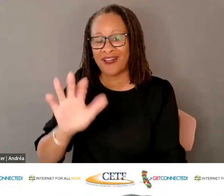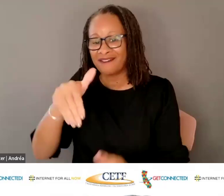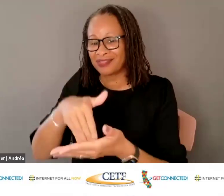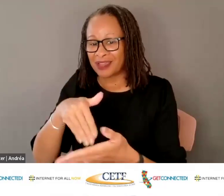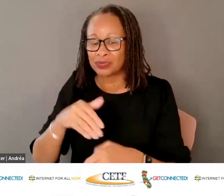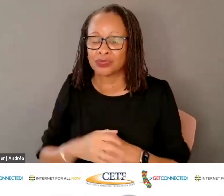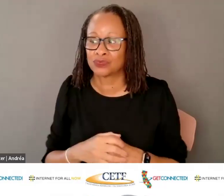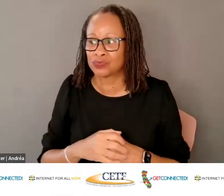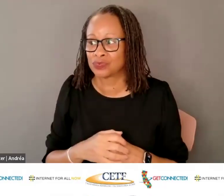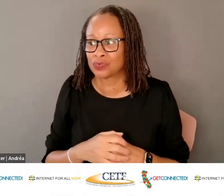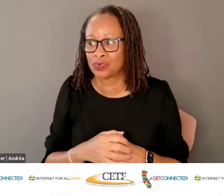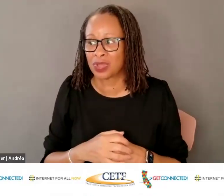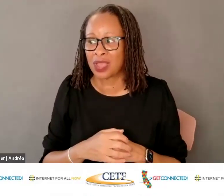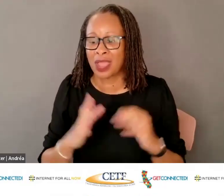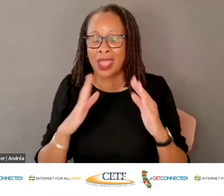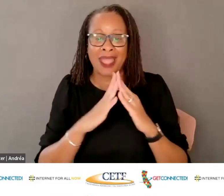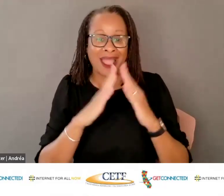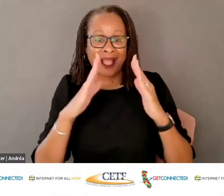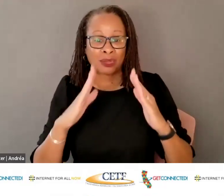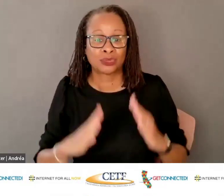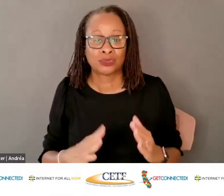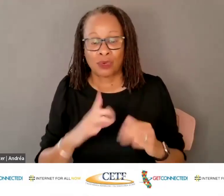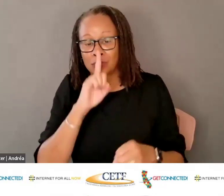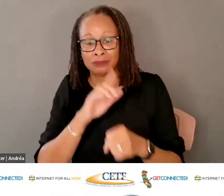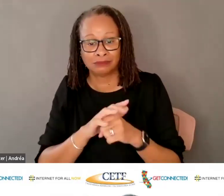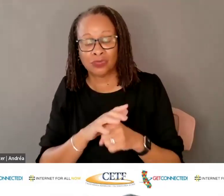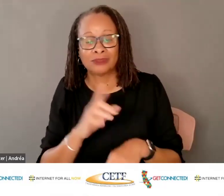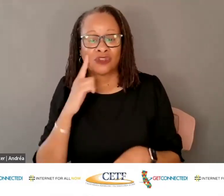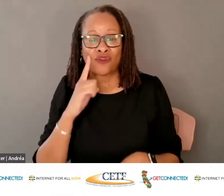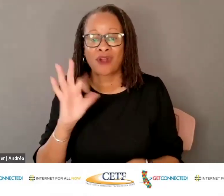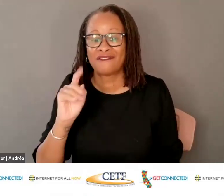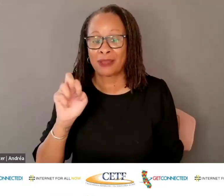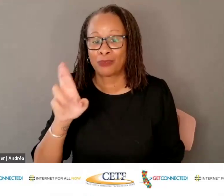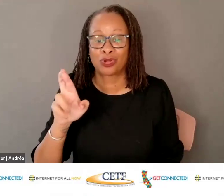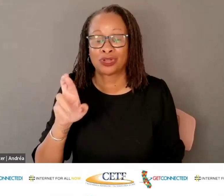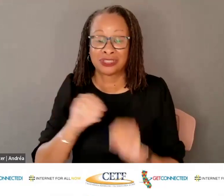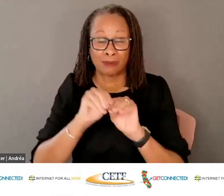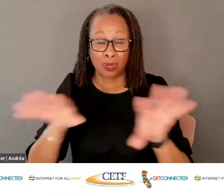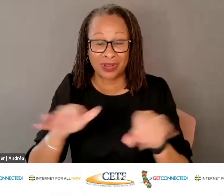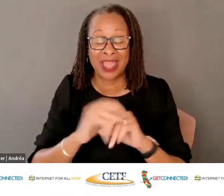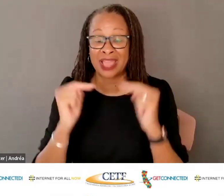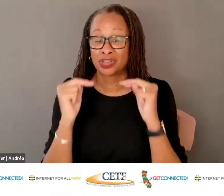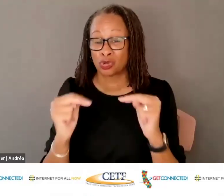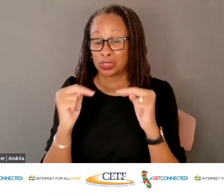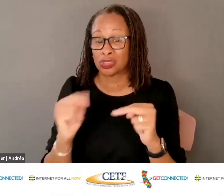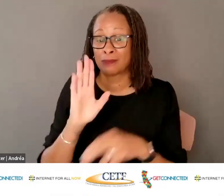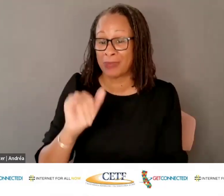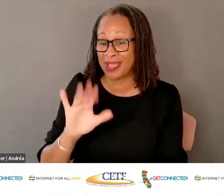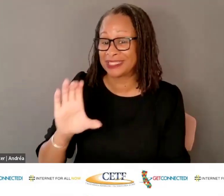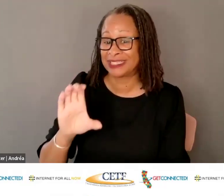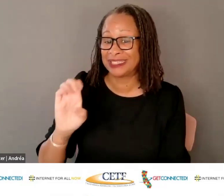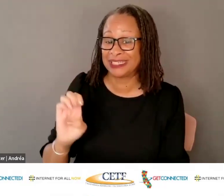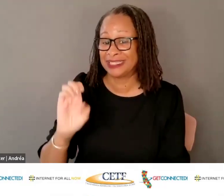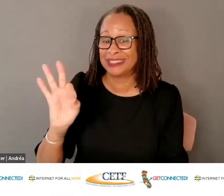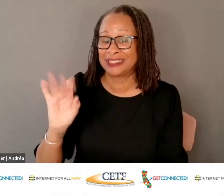75,000 household commitment for fiber deployment, which was negotiated not only by CETF, but also